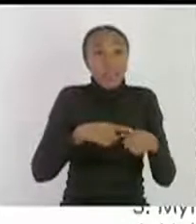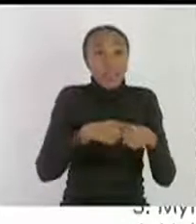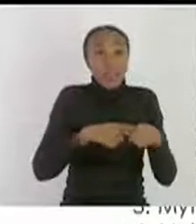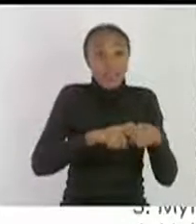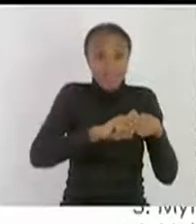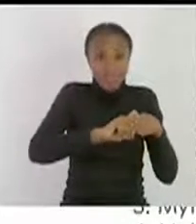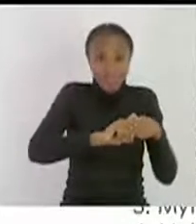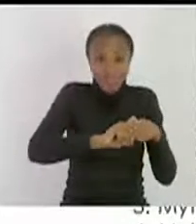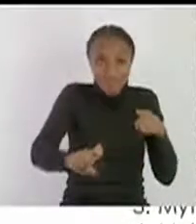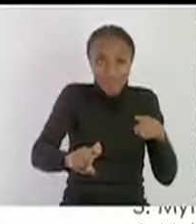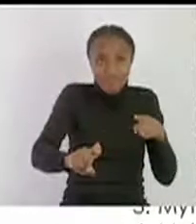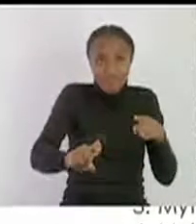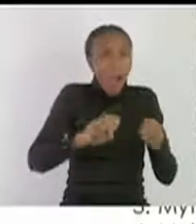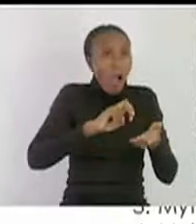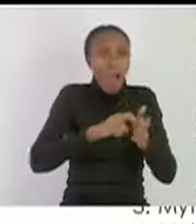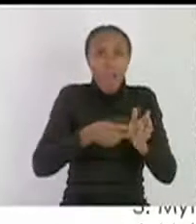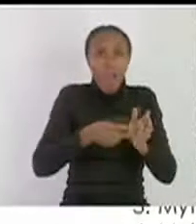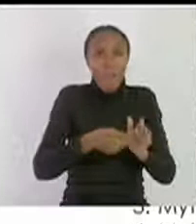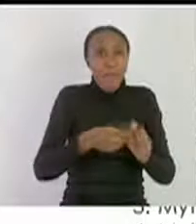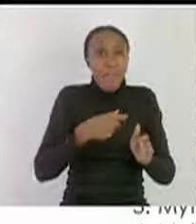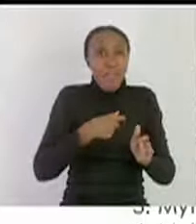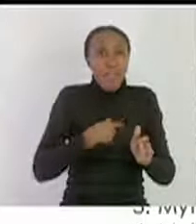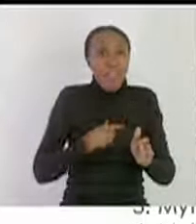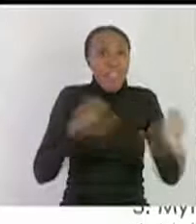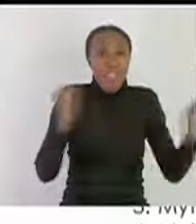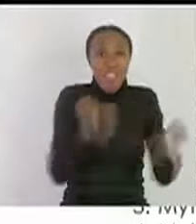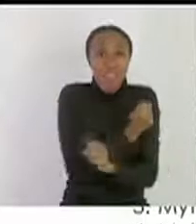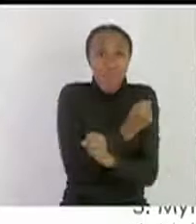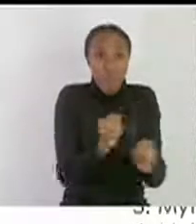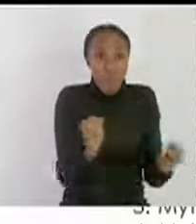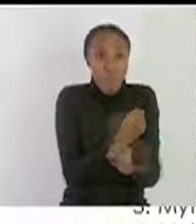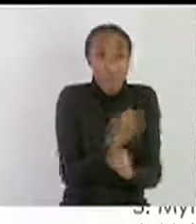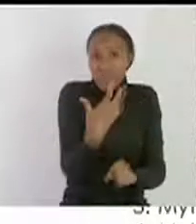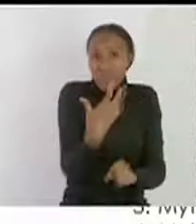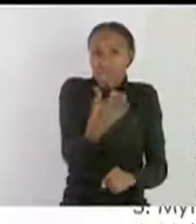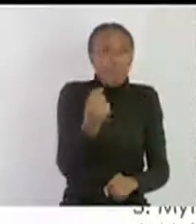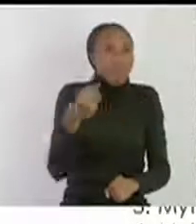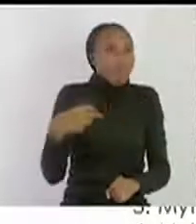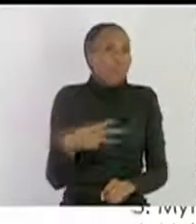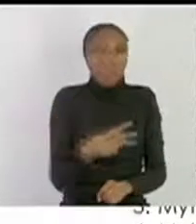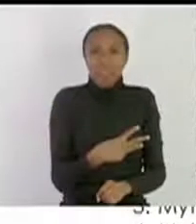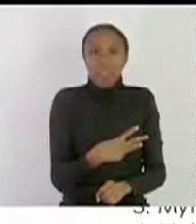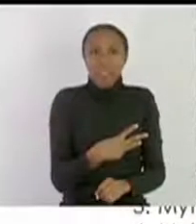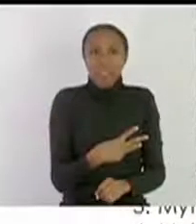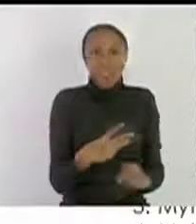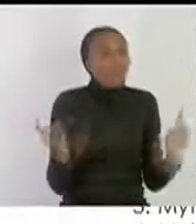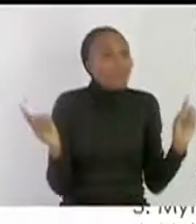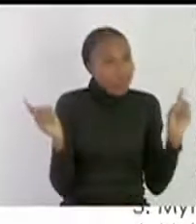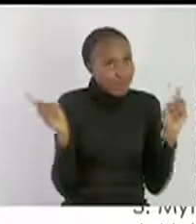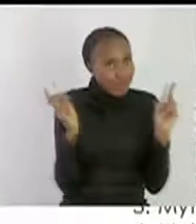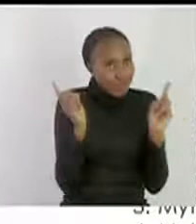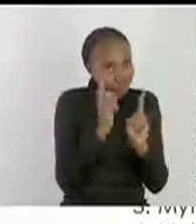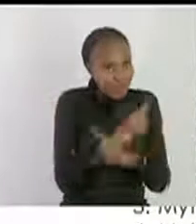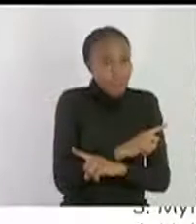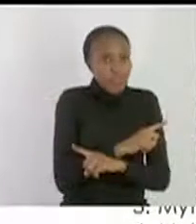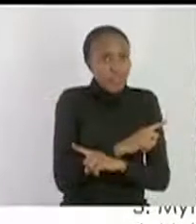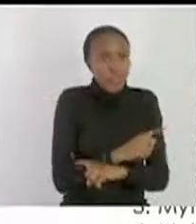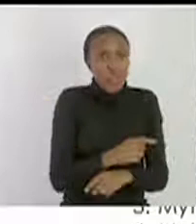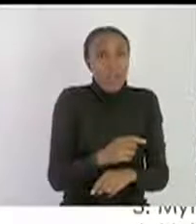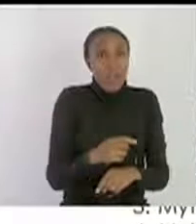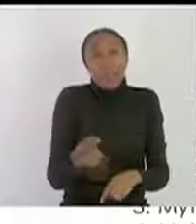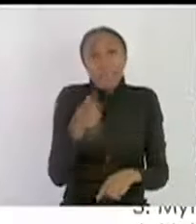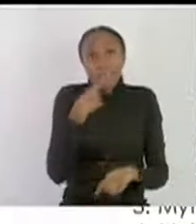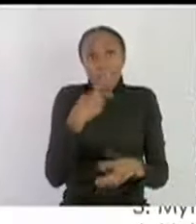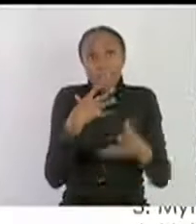male circumcision prevents HIV. That is a myth. If I'm receiving